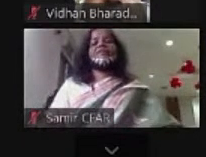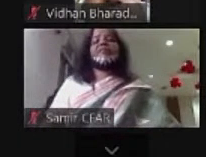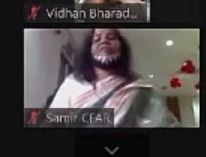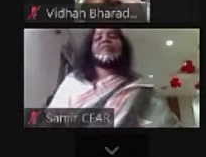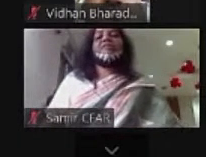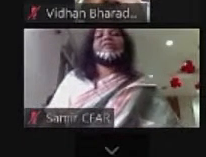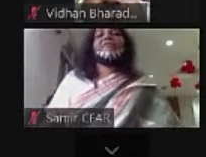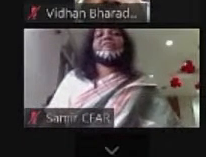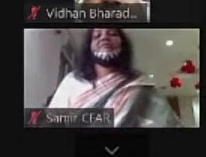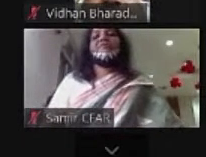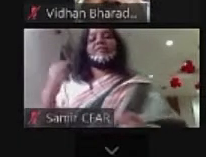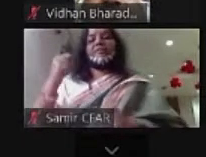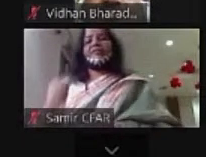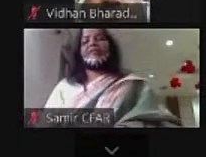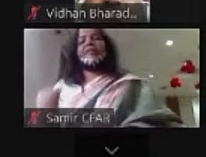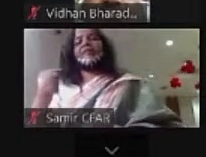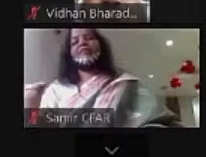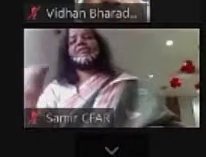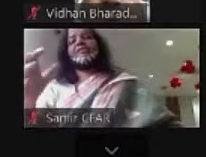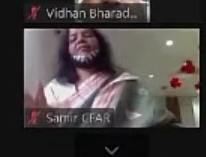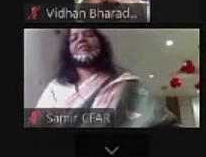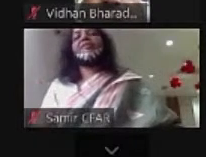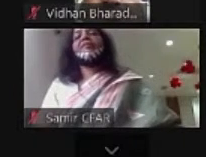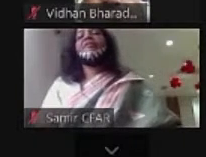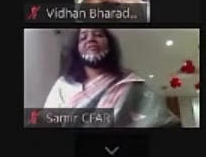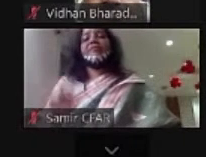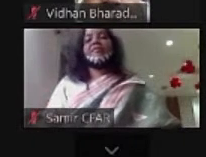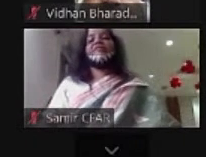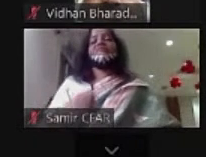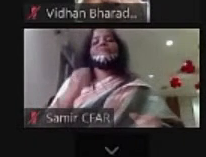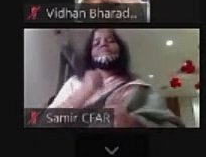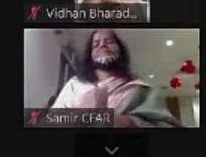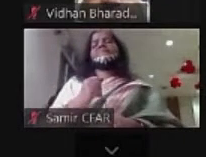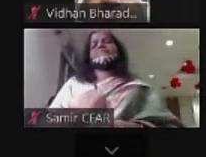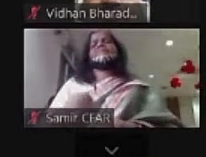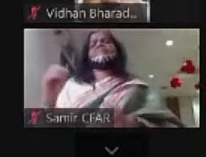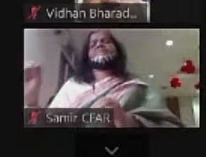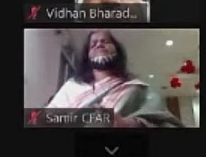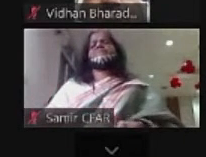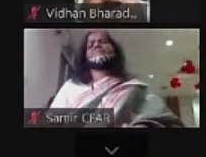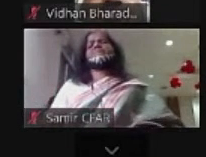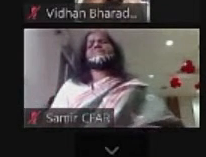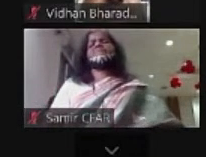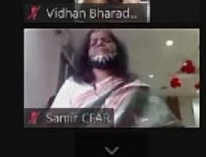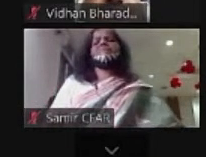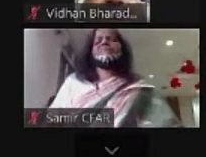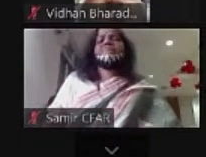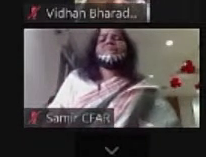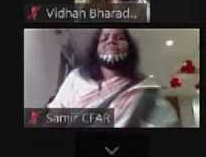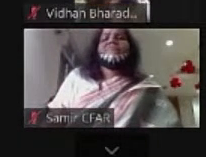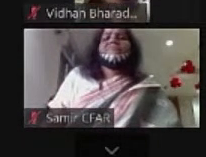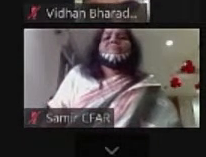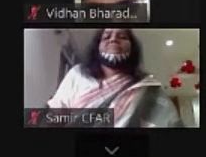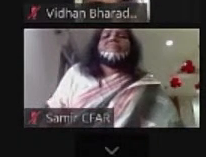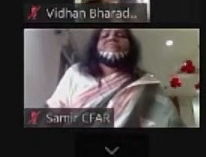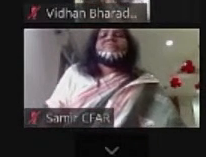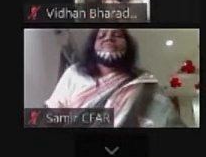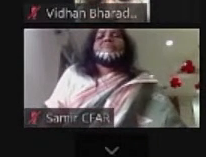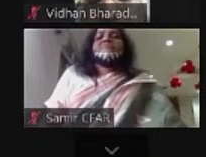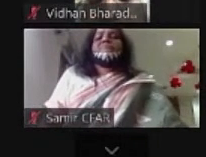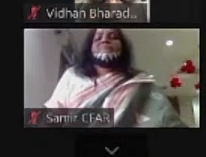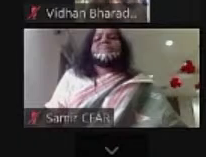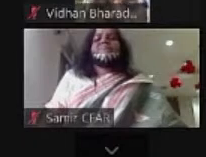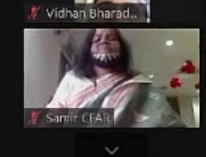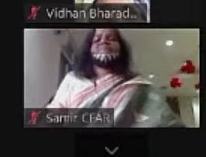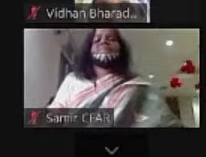during the COVID-19, because if they travel out in their tricycle or use their, it's very important that they wash and